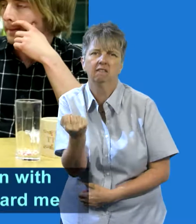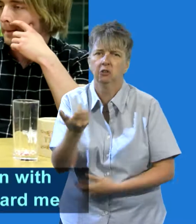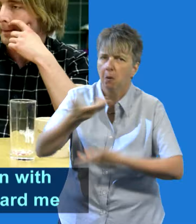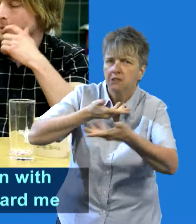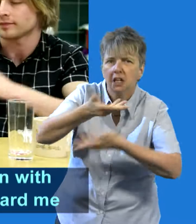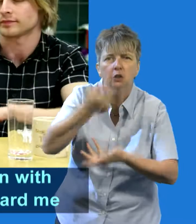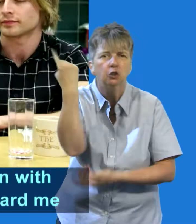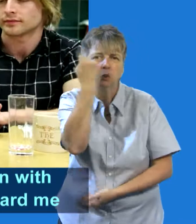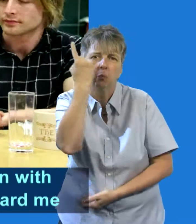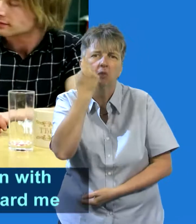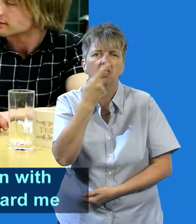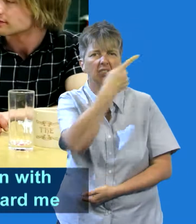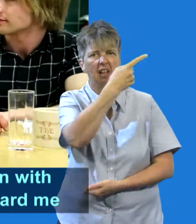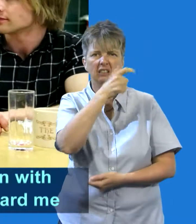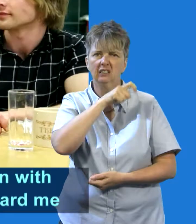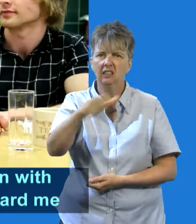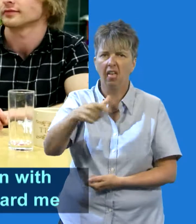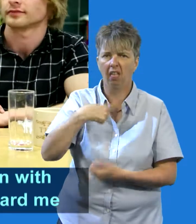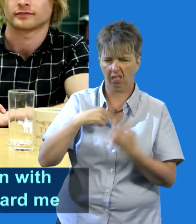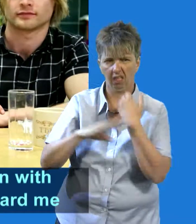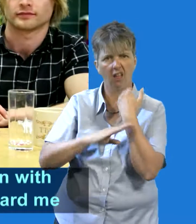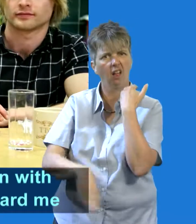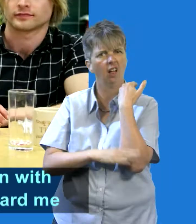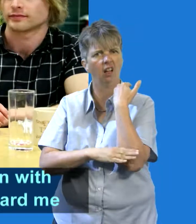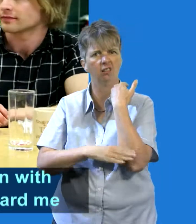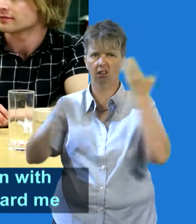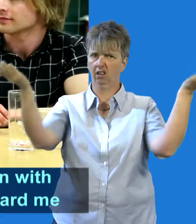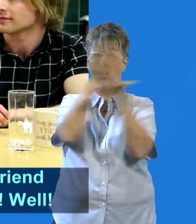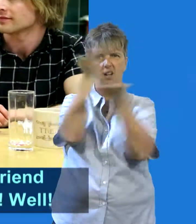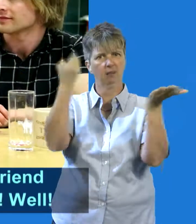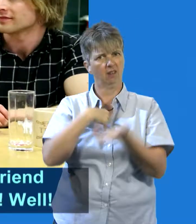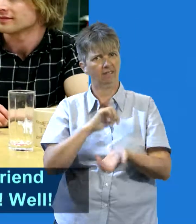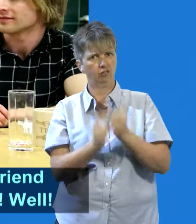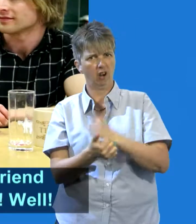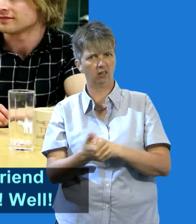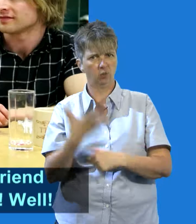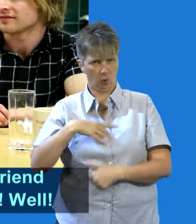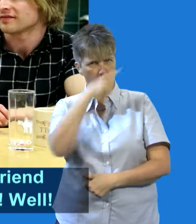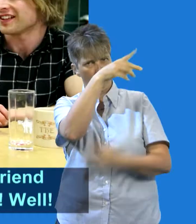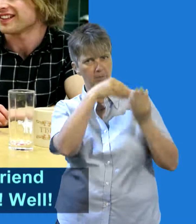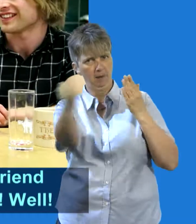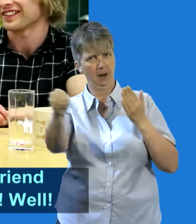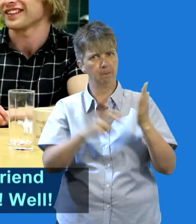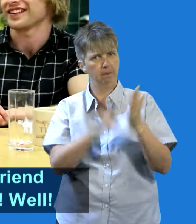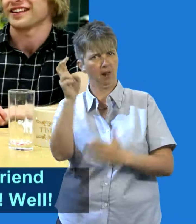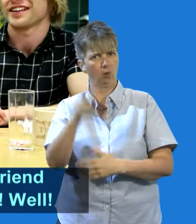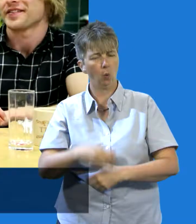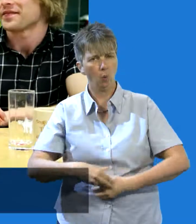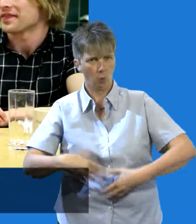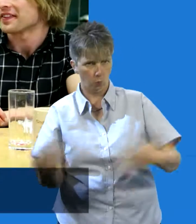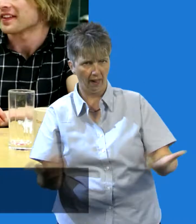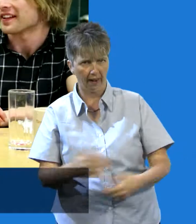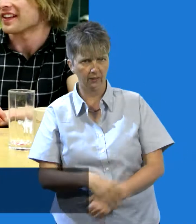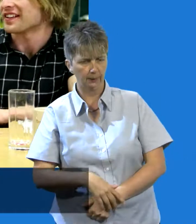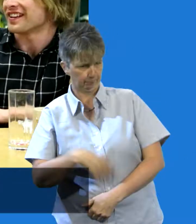I've had a conversation with someone, and then they still regard me as subnormal and talk to my friend and want her to pay for the bill. Well, You